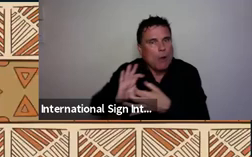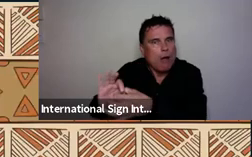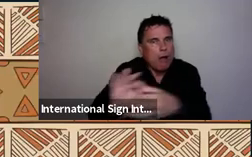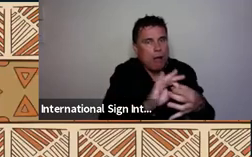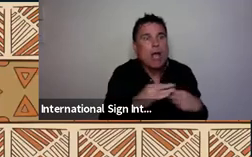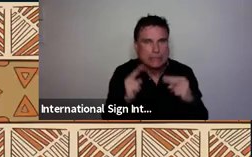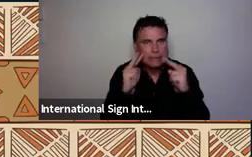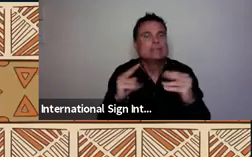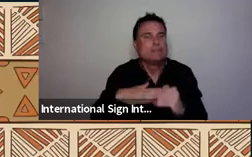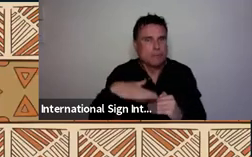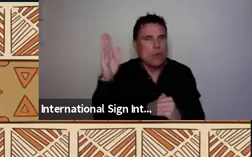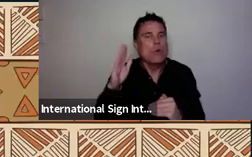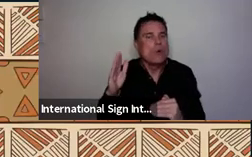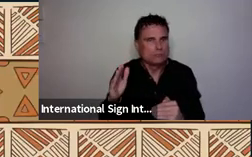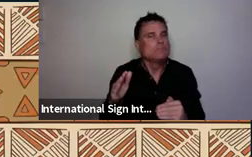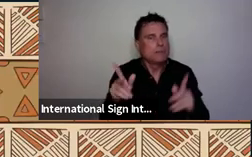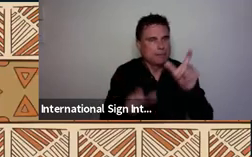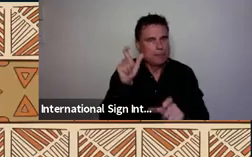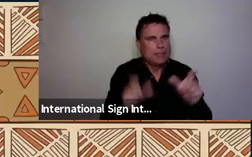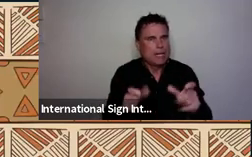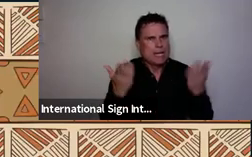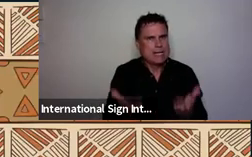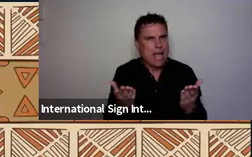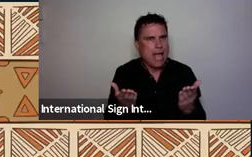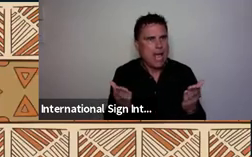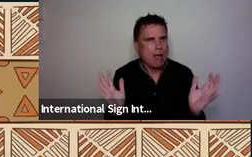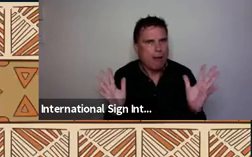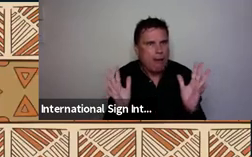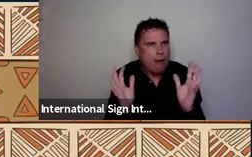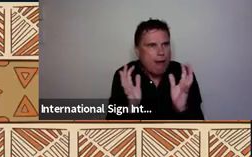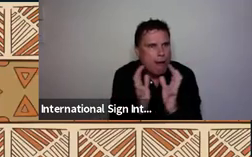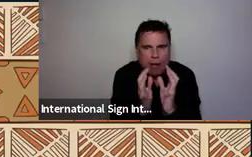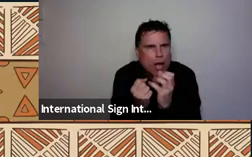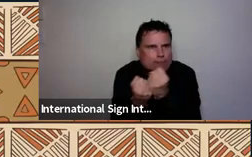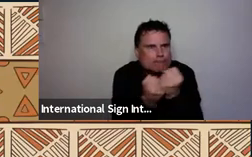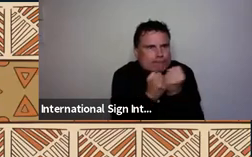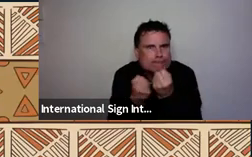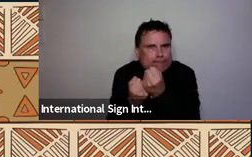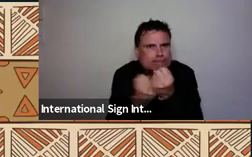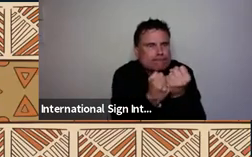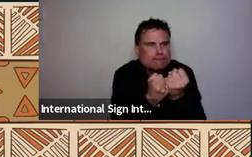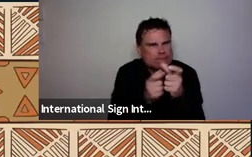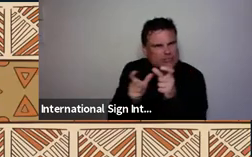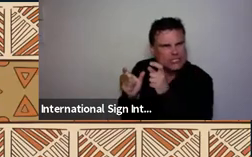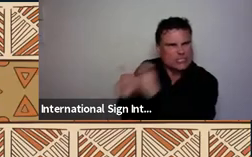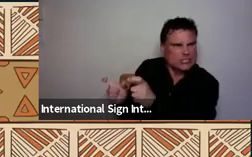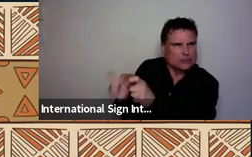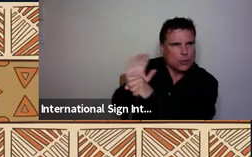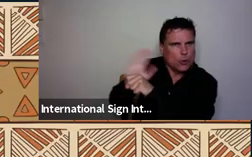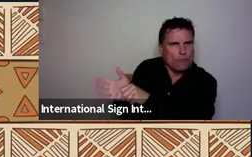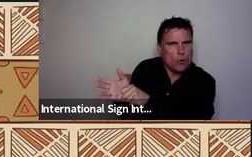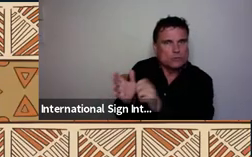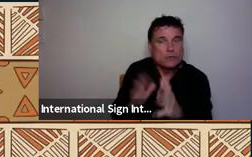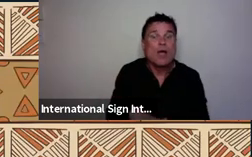coming together to fight this crisis. But unfortunately, 51% of them said they also saw an increase in